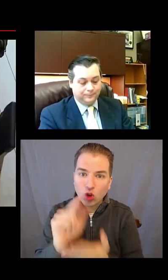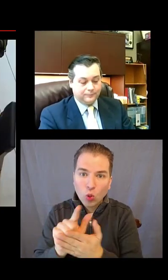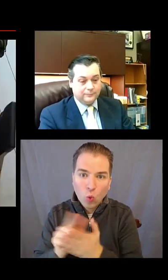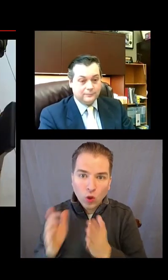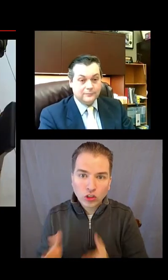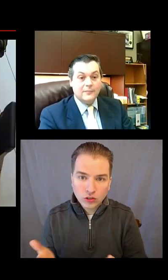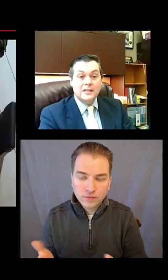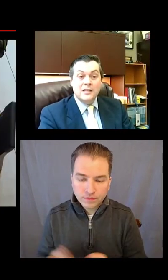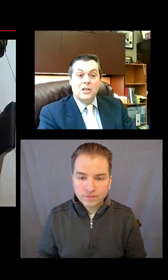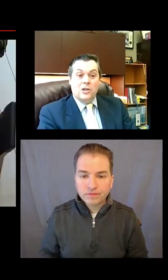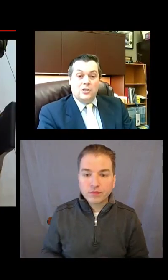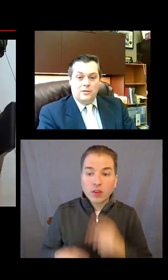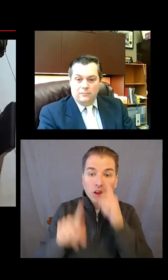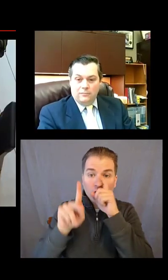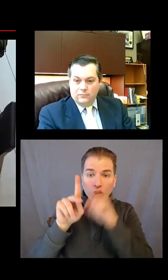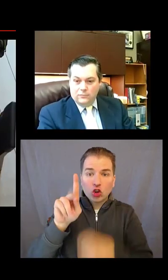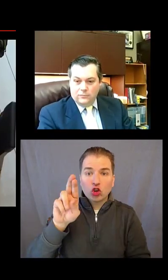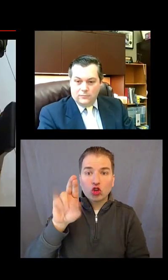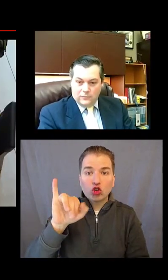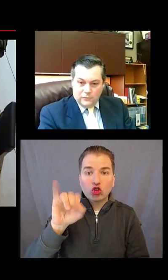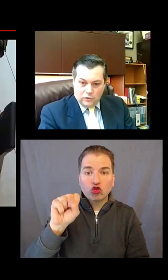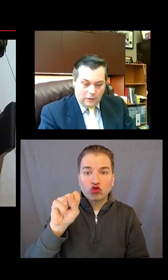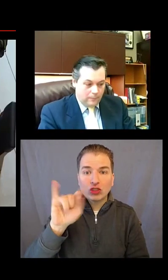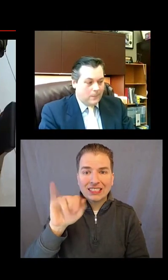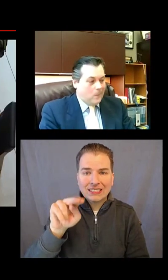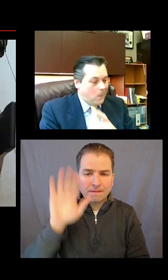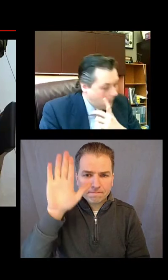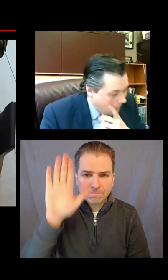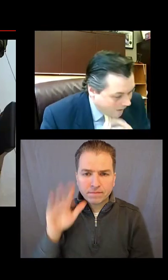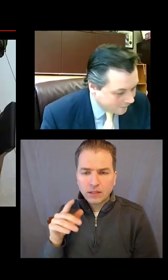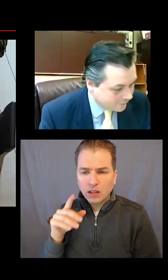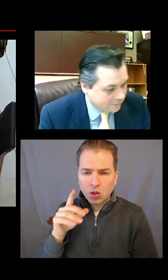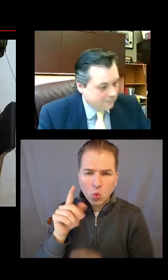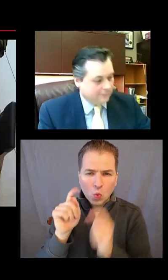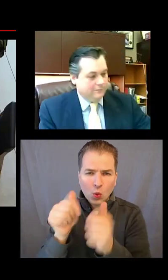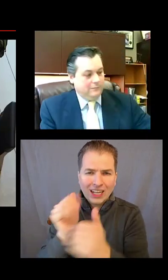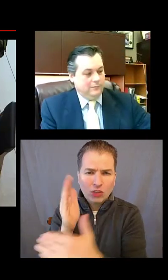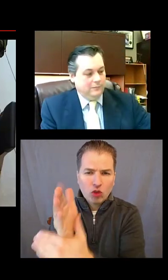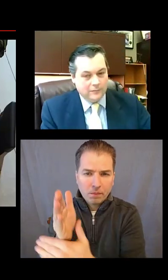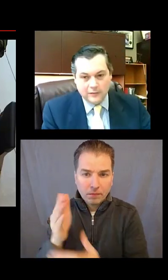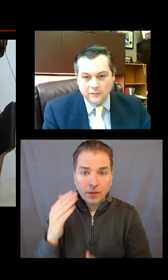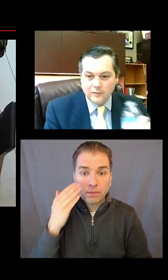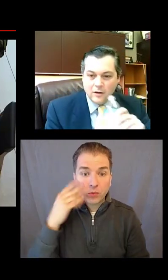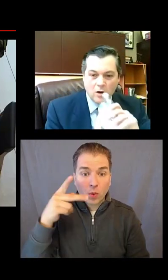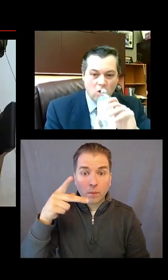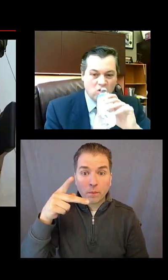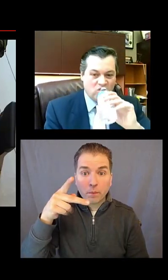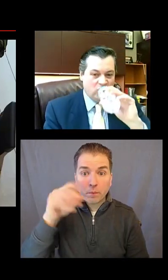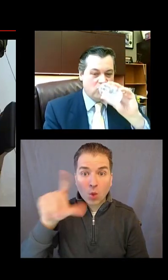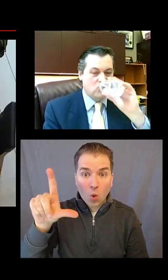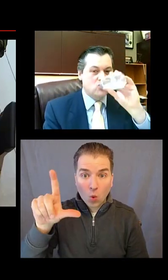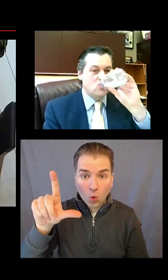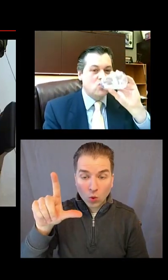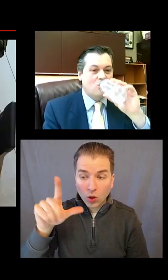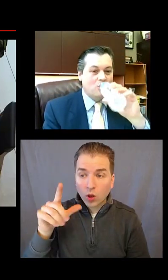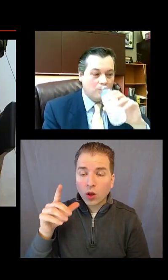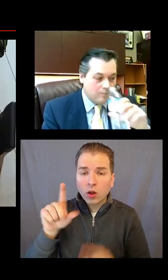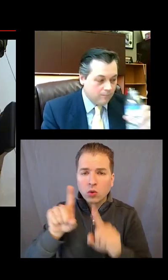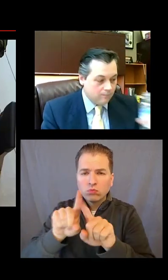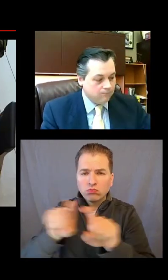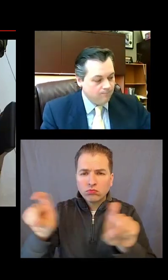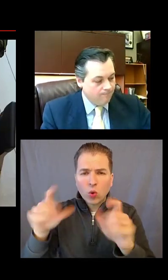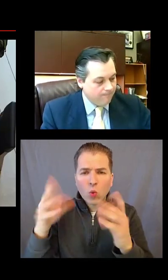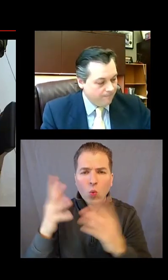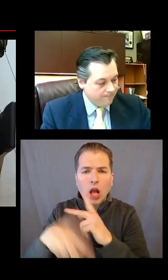spend. Brett, this is Kristen. I have a quick Sure. question. We did the poll on what